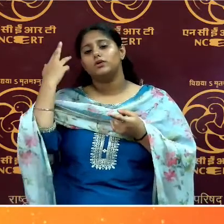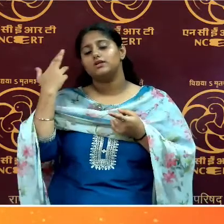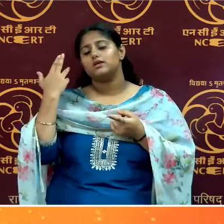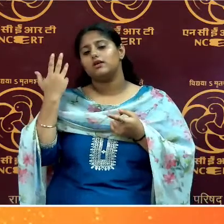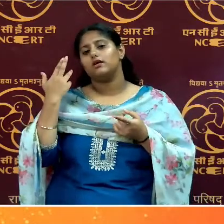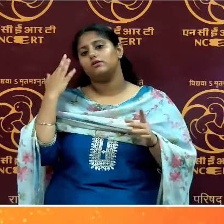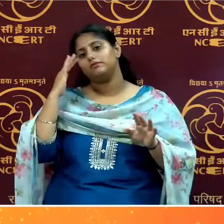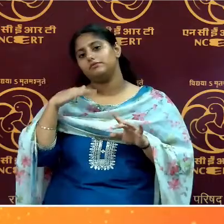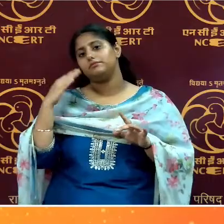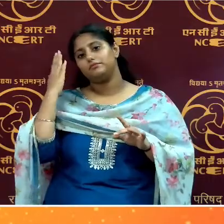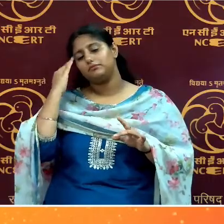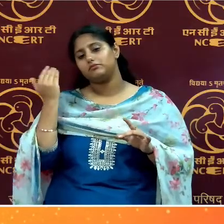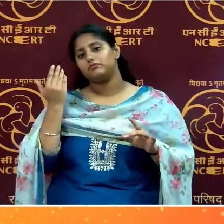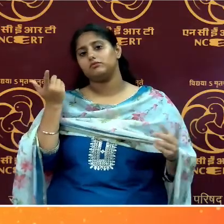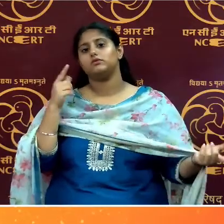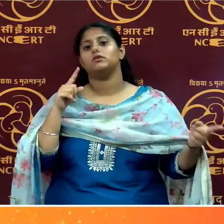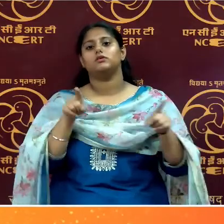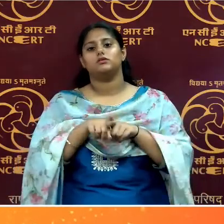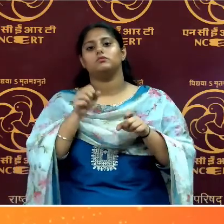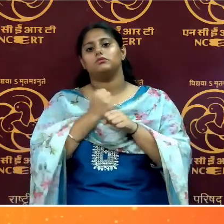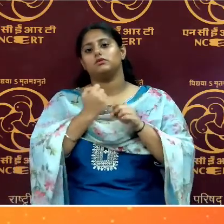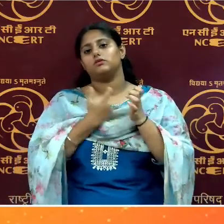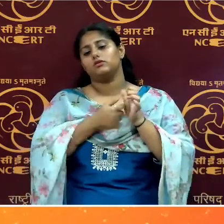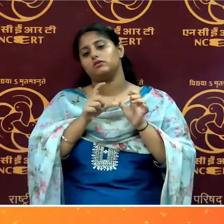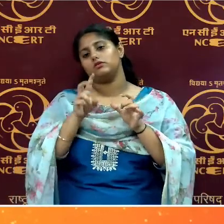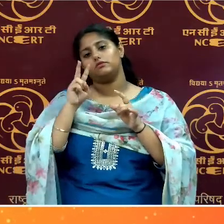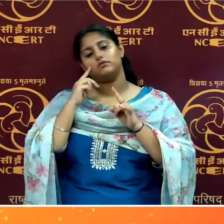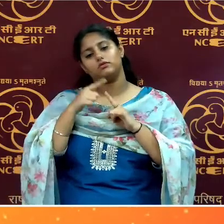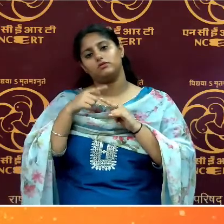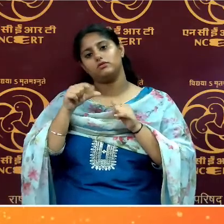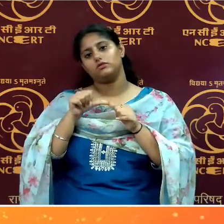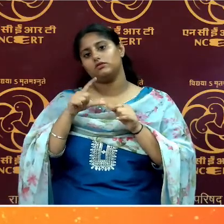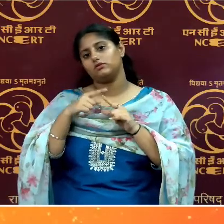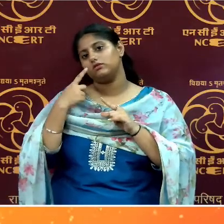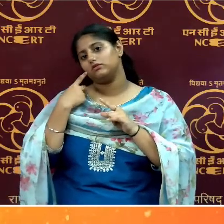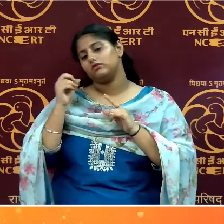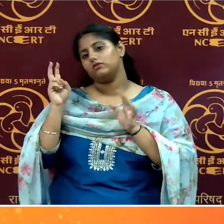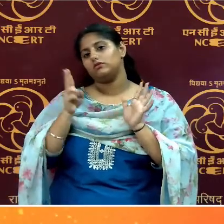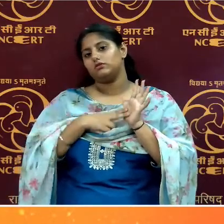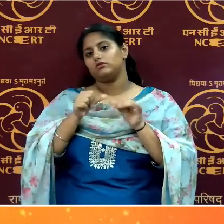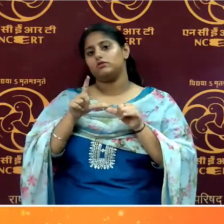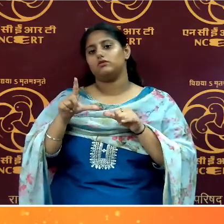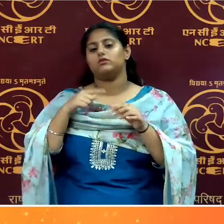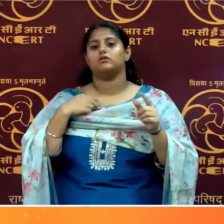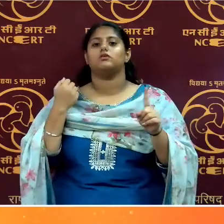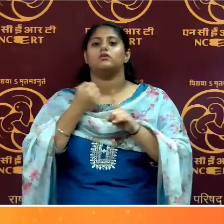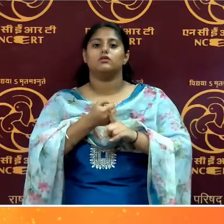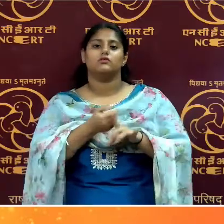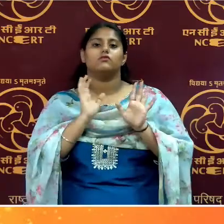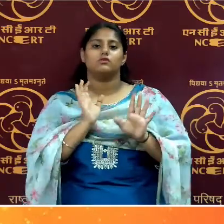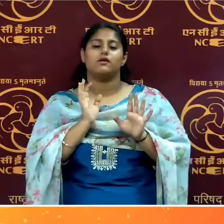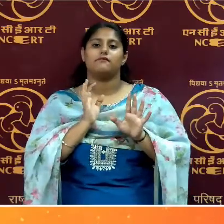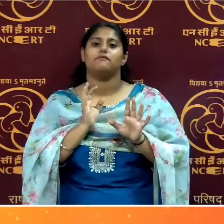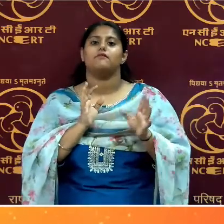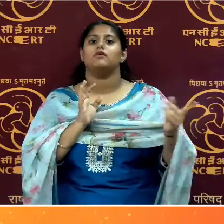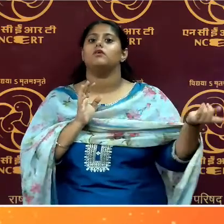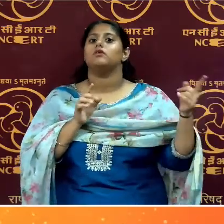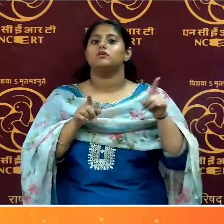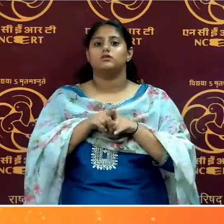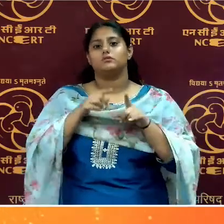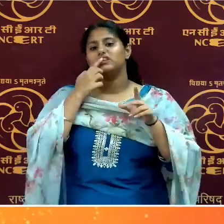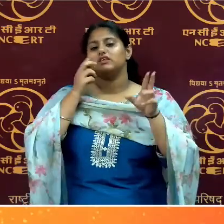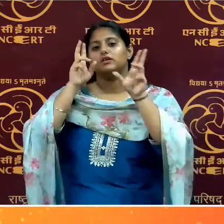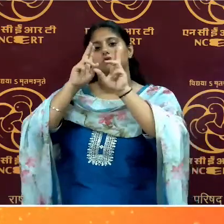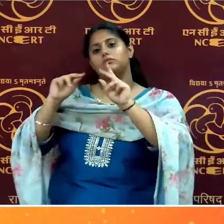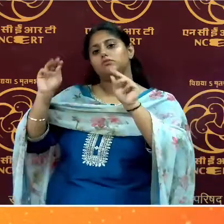gravitational force. Okay. So our planet has that force, right? Over moon, if we compare that. So you mean to say that it's not just